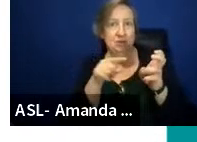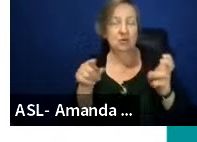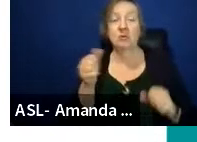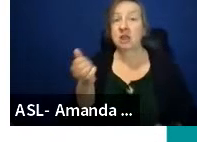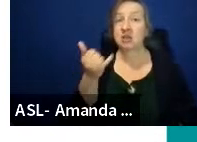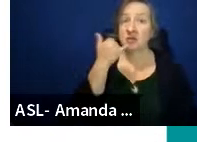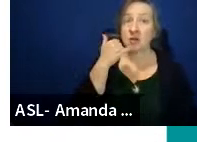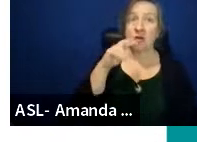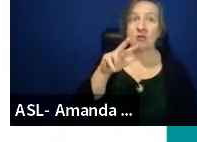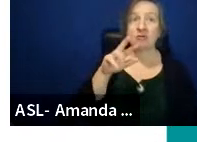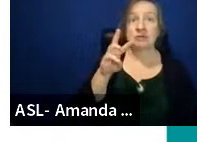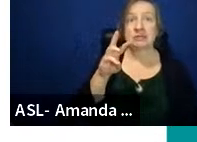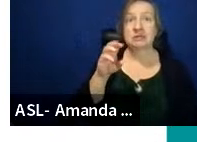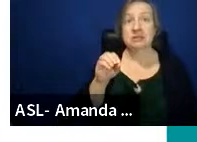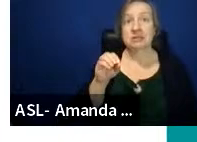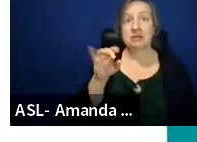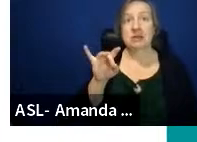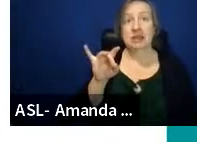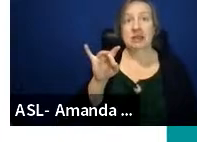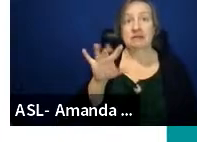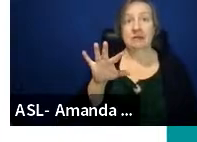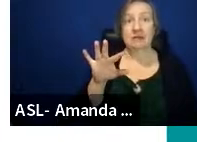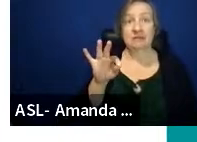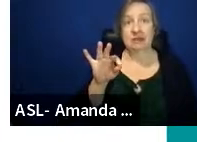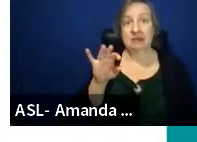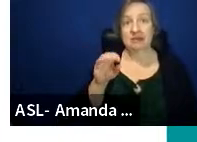360-859-0494 for our Washingtonians,